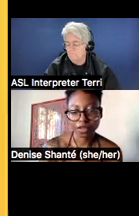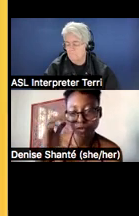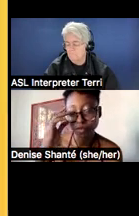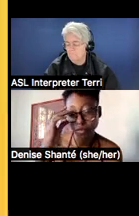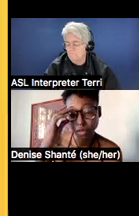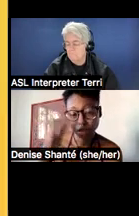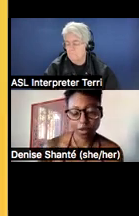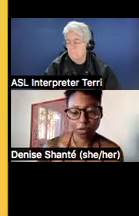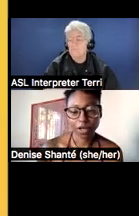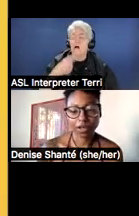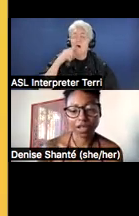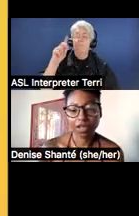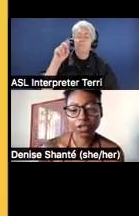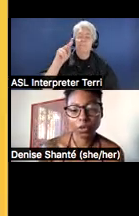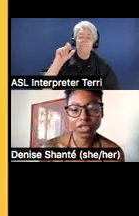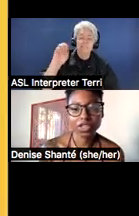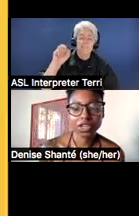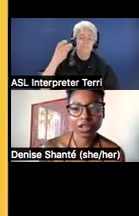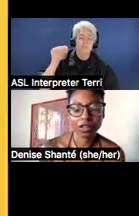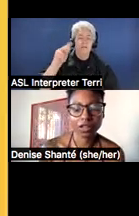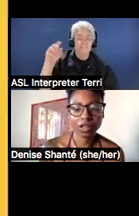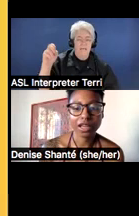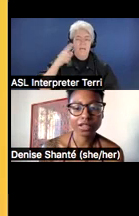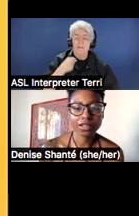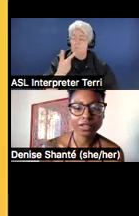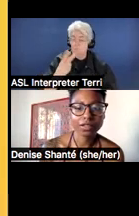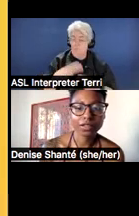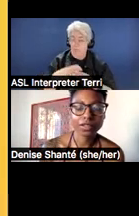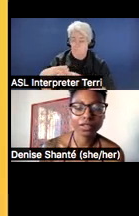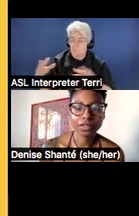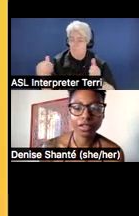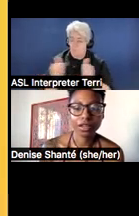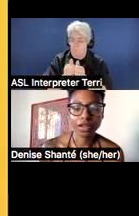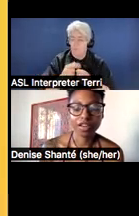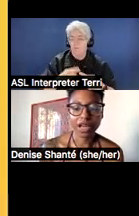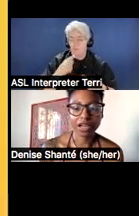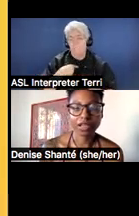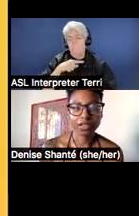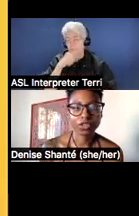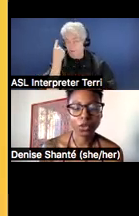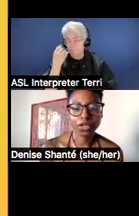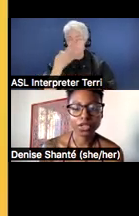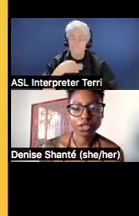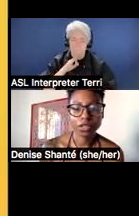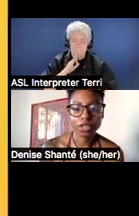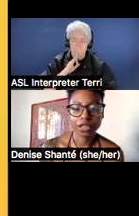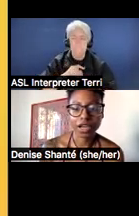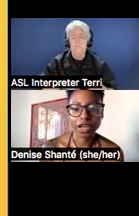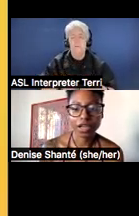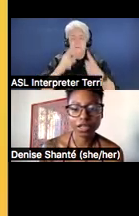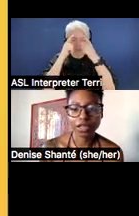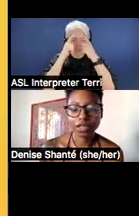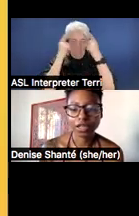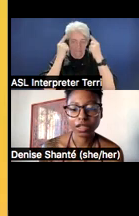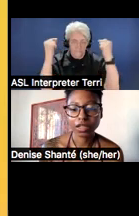Black femme wearing tortoiseshell glasses. I have Black, short, curly